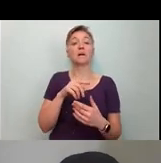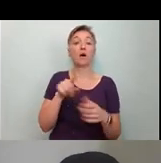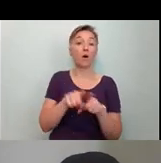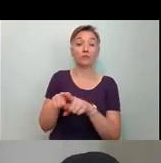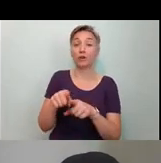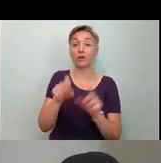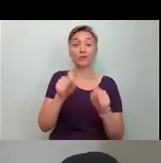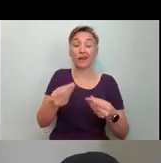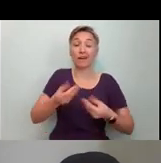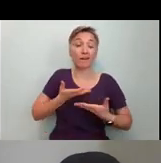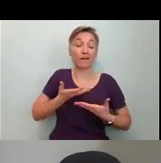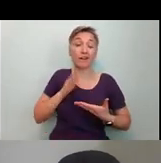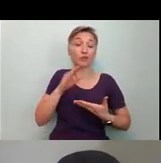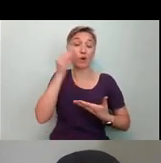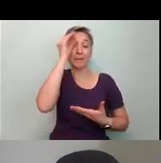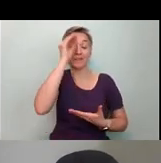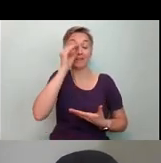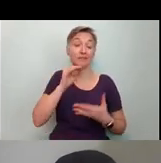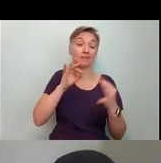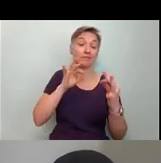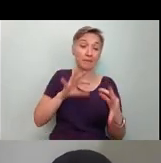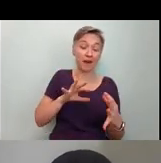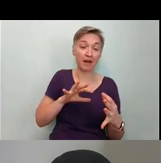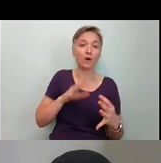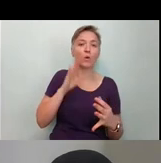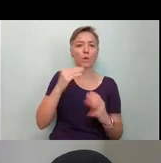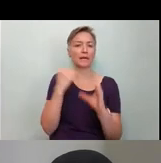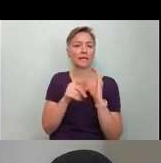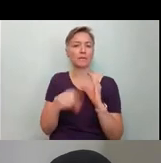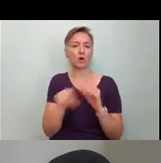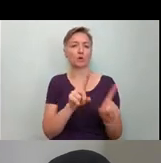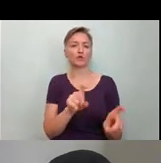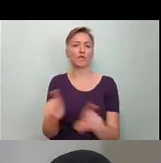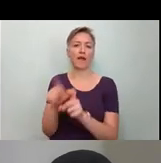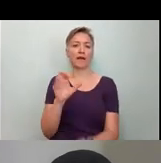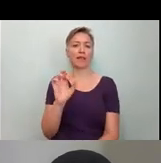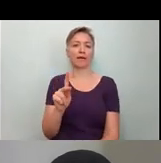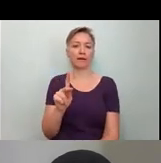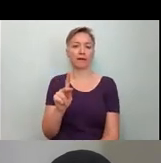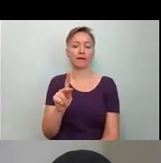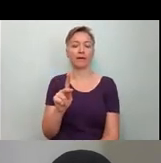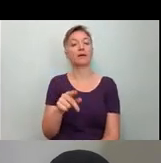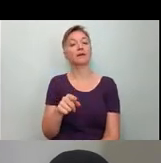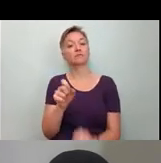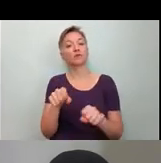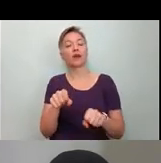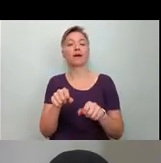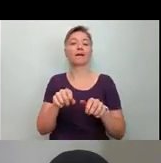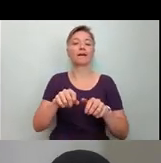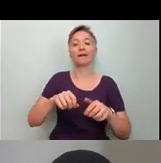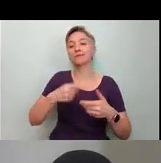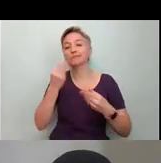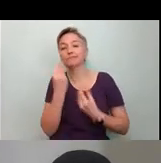about today's forum. We'll be sending a survey link email to all the registrants where you can provide us your